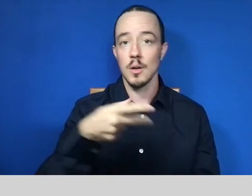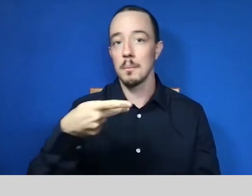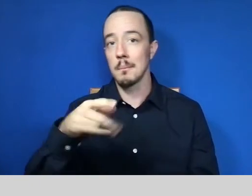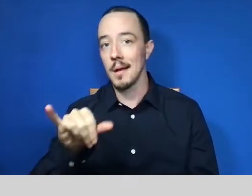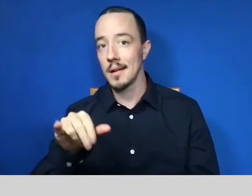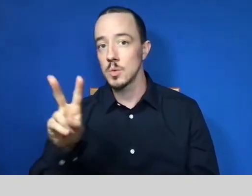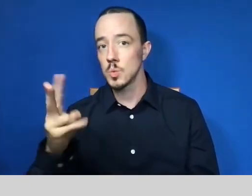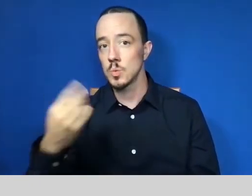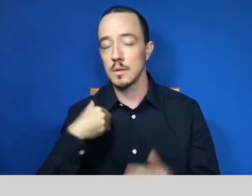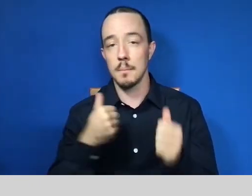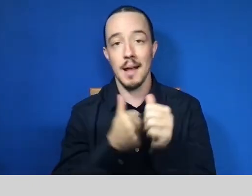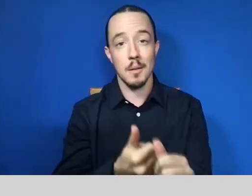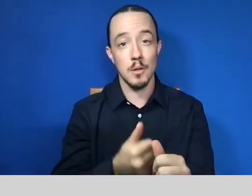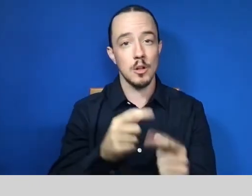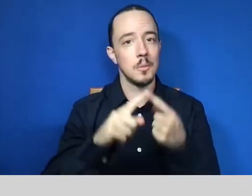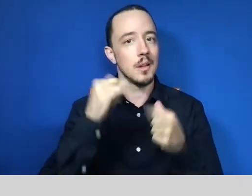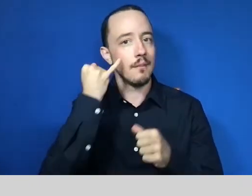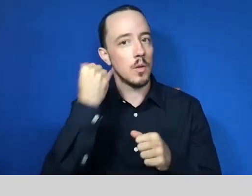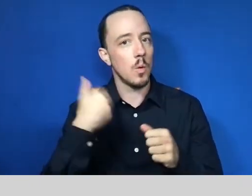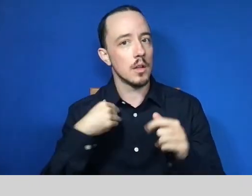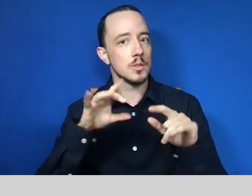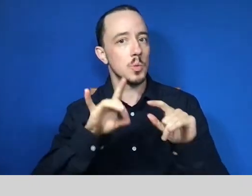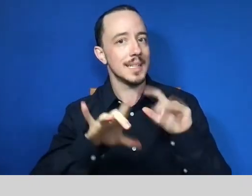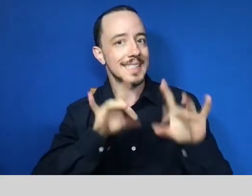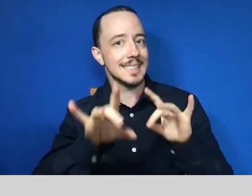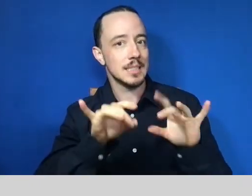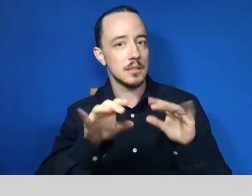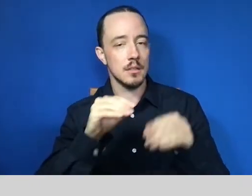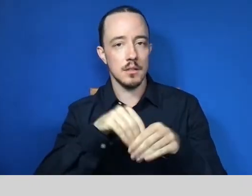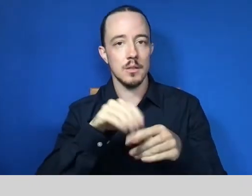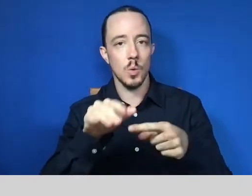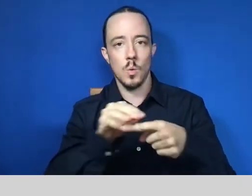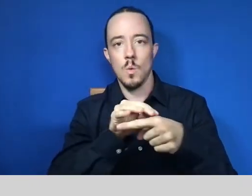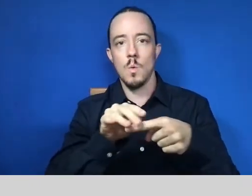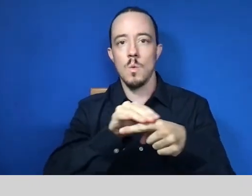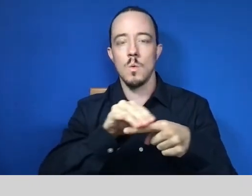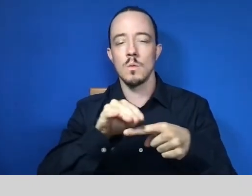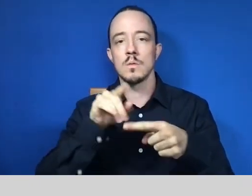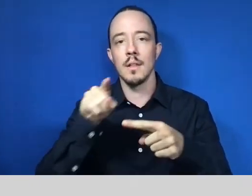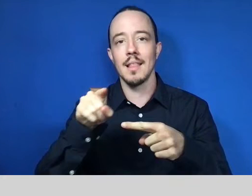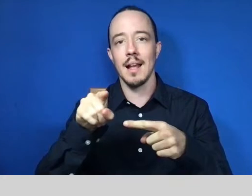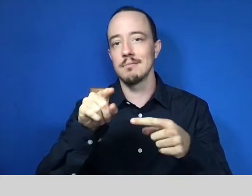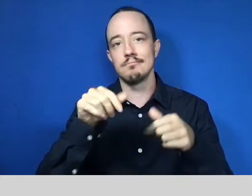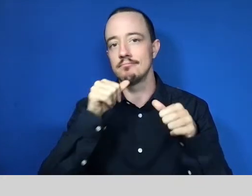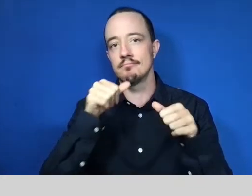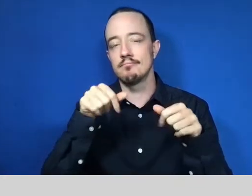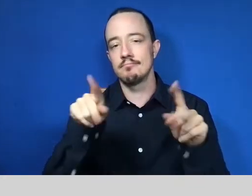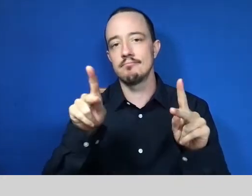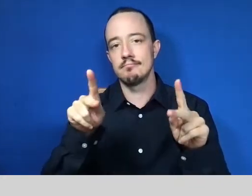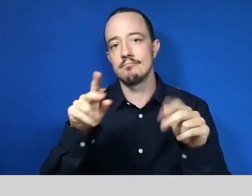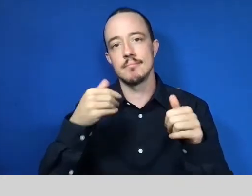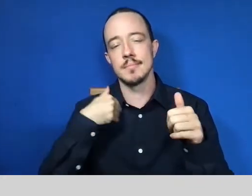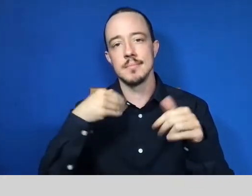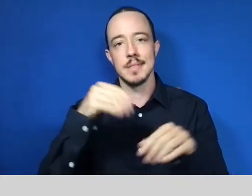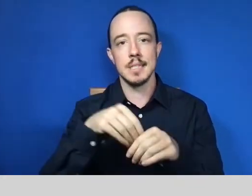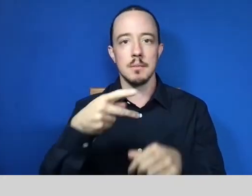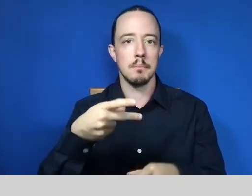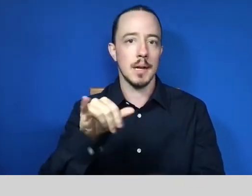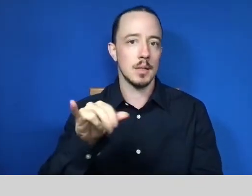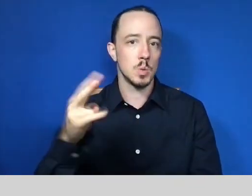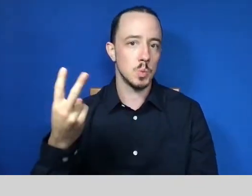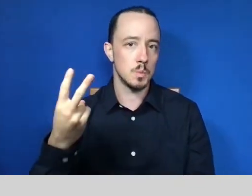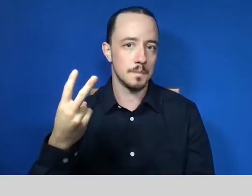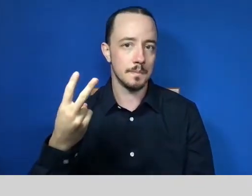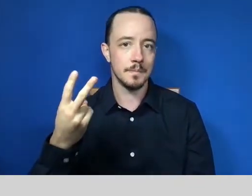But if you wanted to bring type hints into your code, that was a syntactically incorrect construction in Python